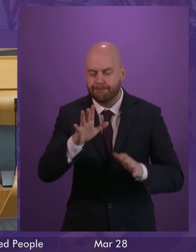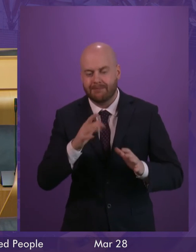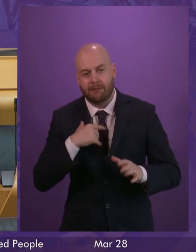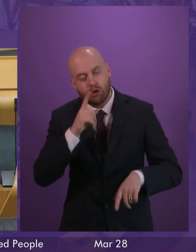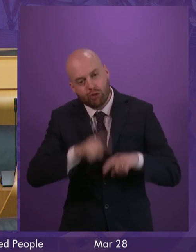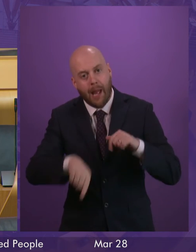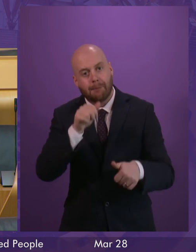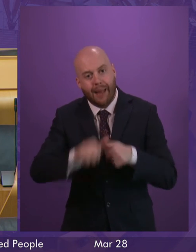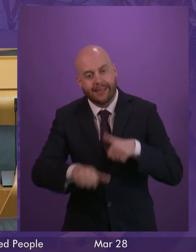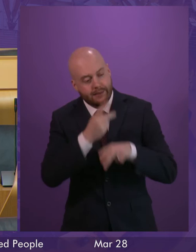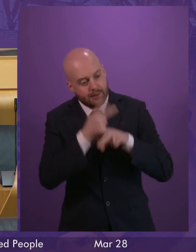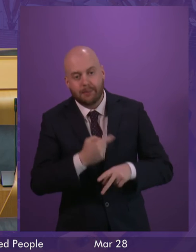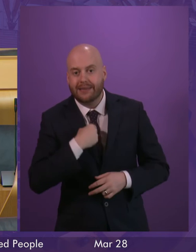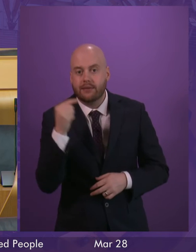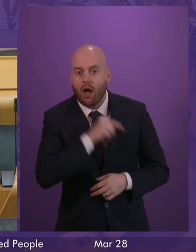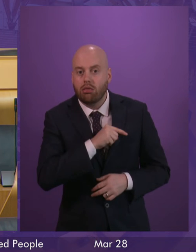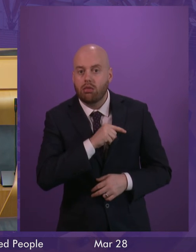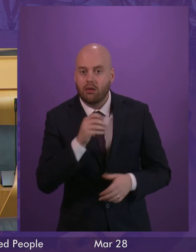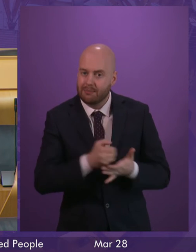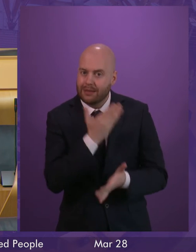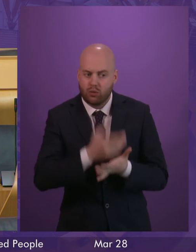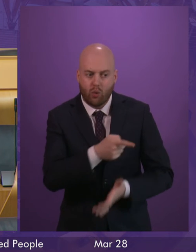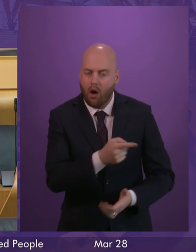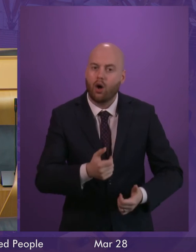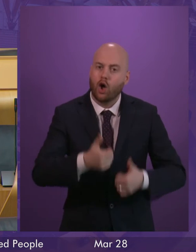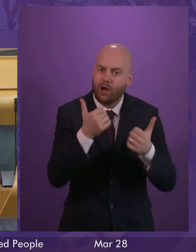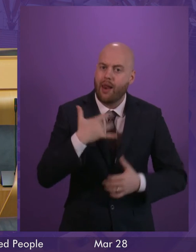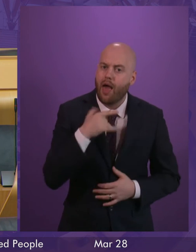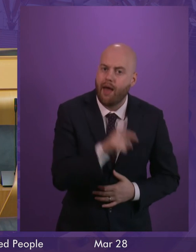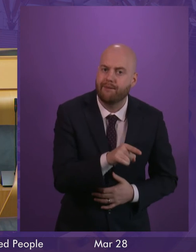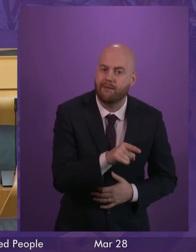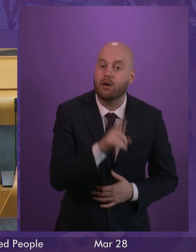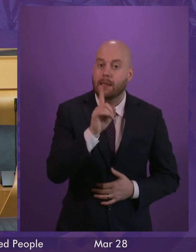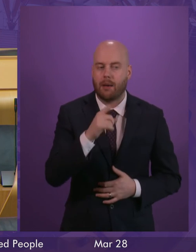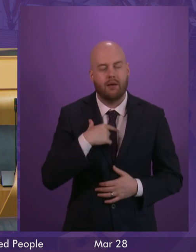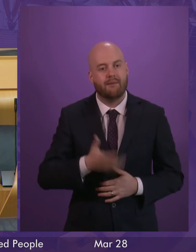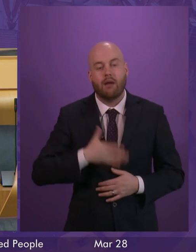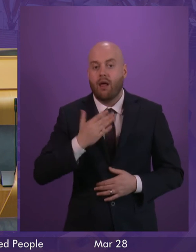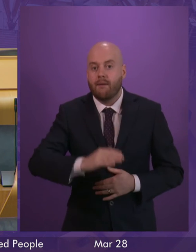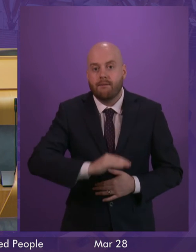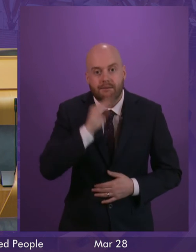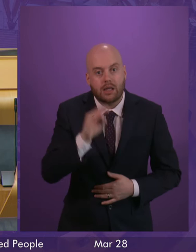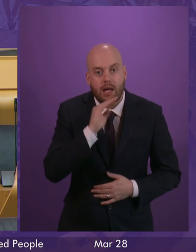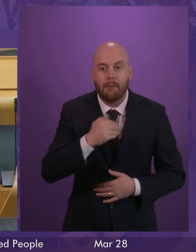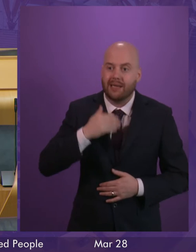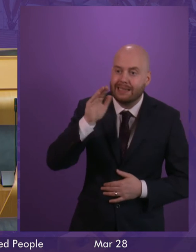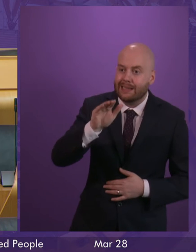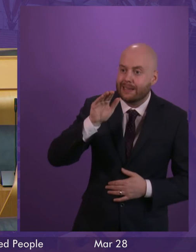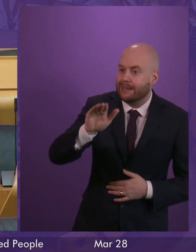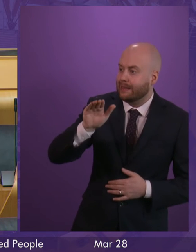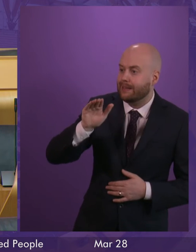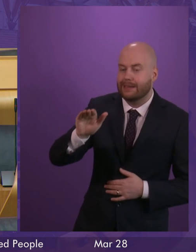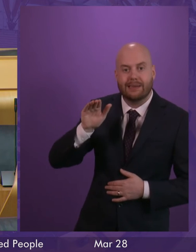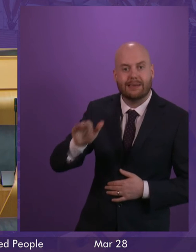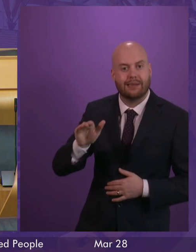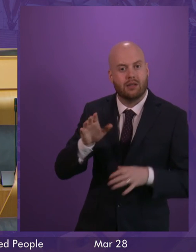and safe life but I continue to have to chase around to speak to people in departments that don't seem to be able to help me or